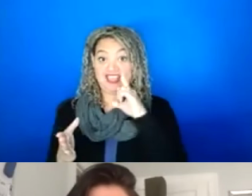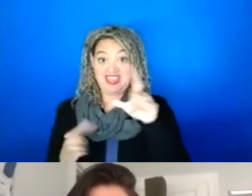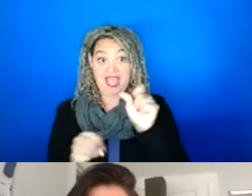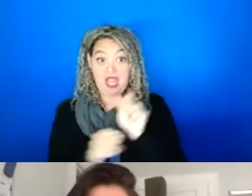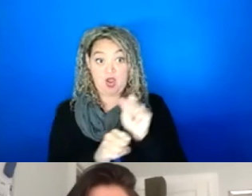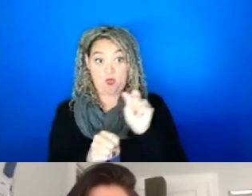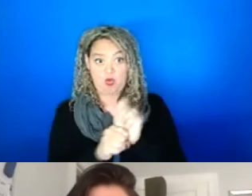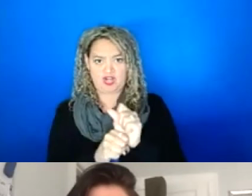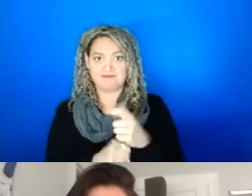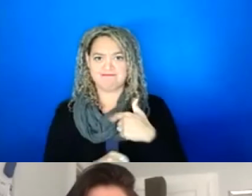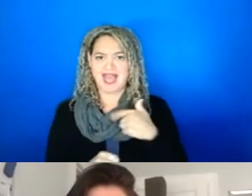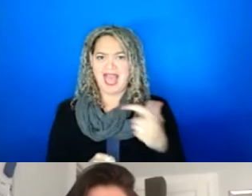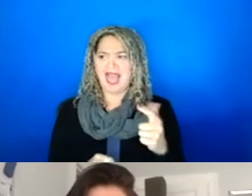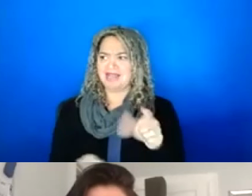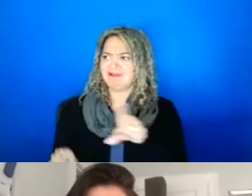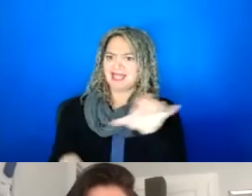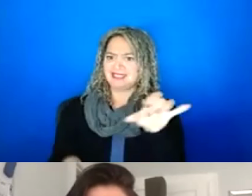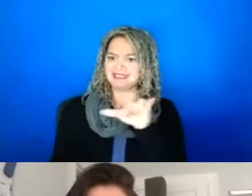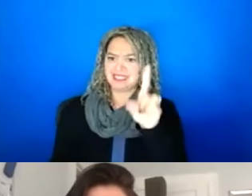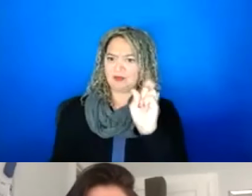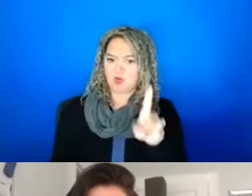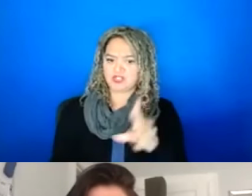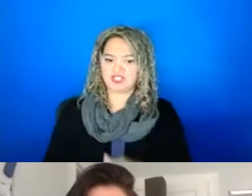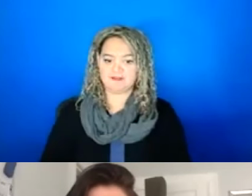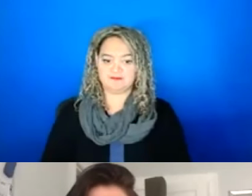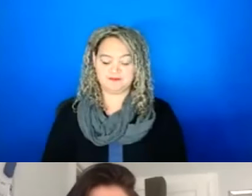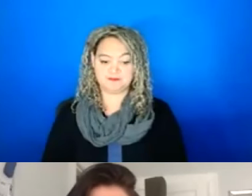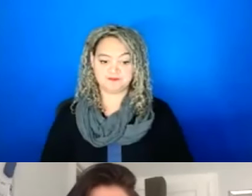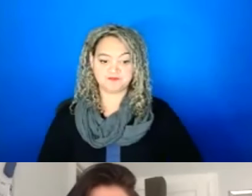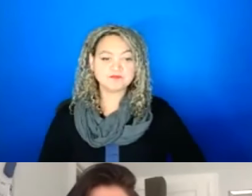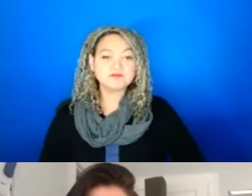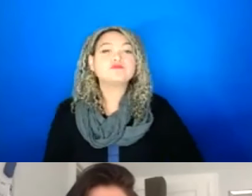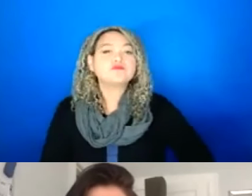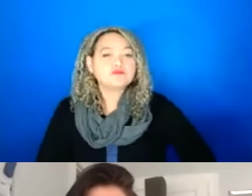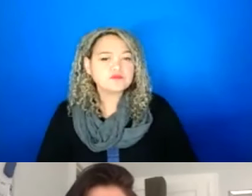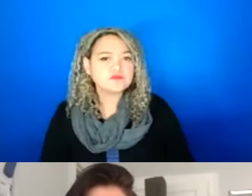similar question, but this is a great question. So can I